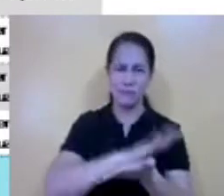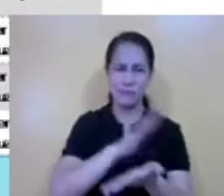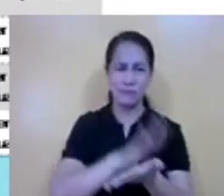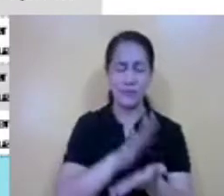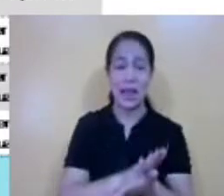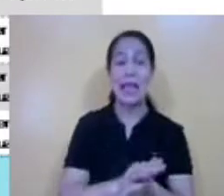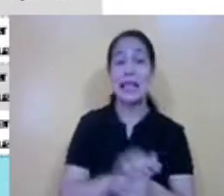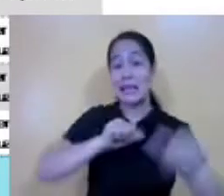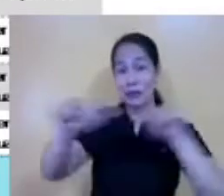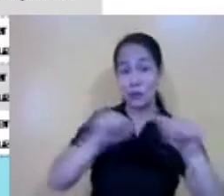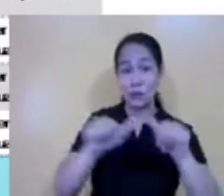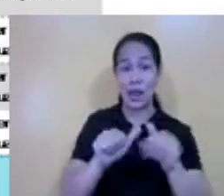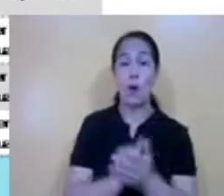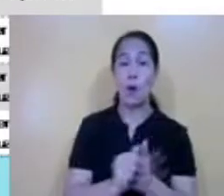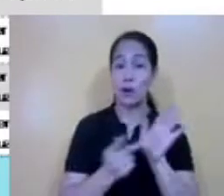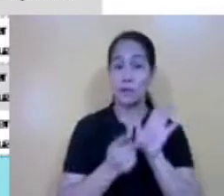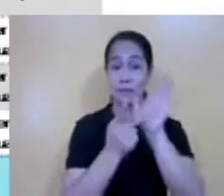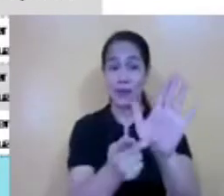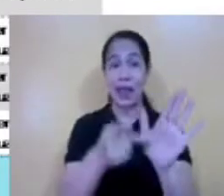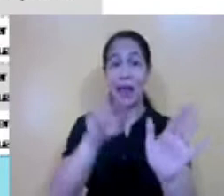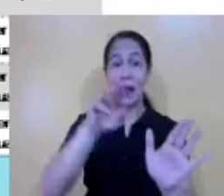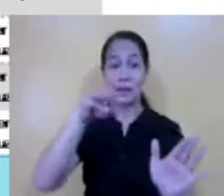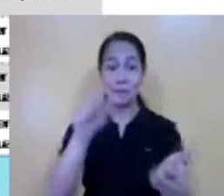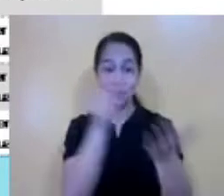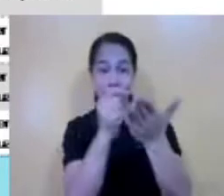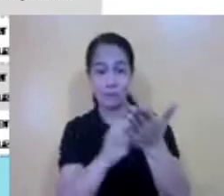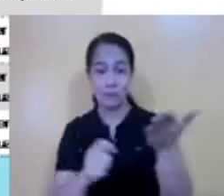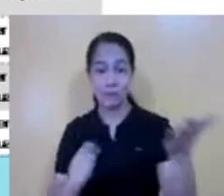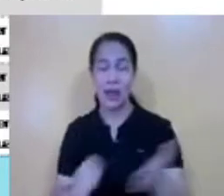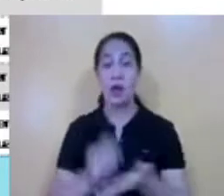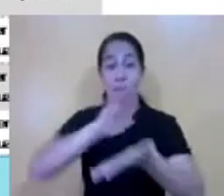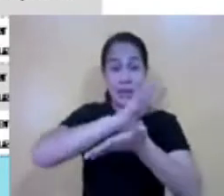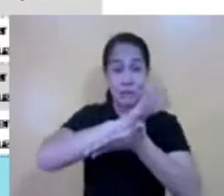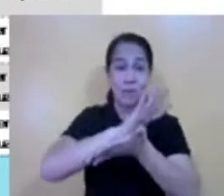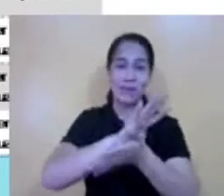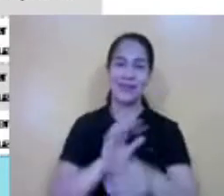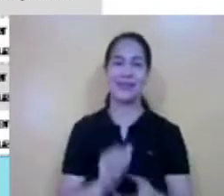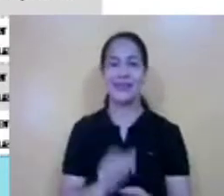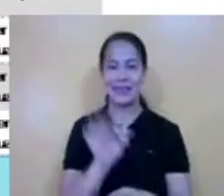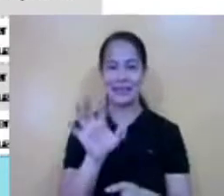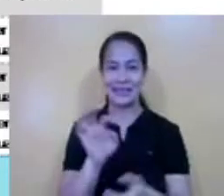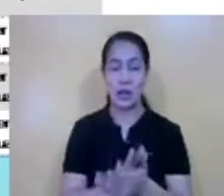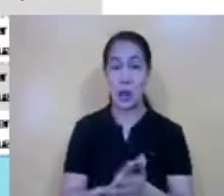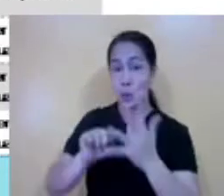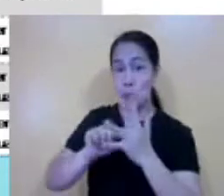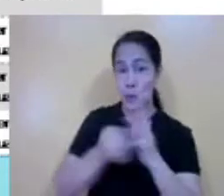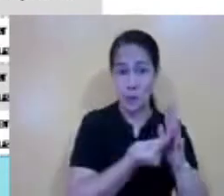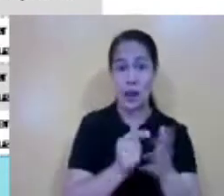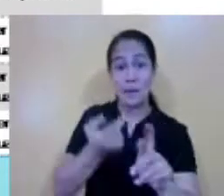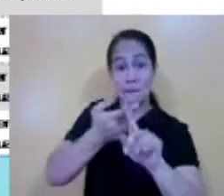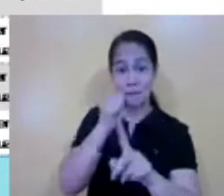or the presentation of RPMS tools in the time of COVID-19. So originally, this was scheduled from September to